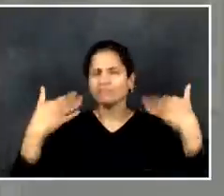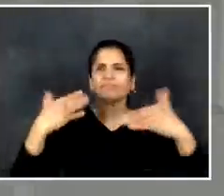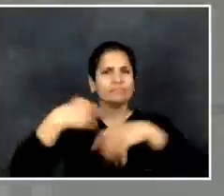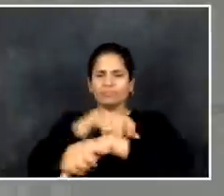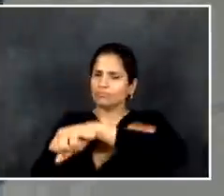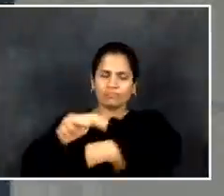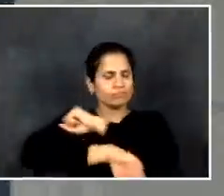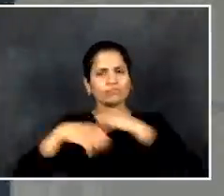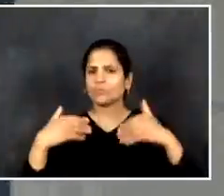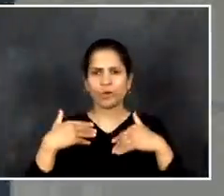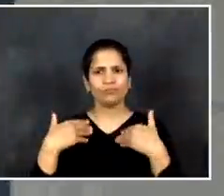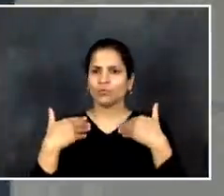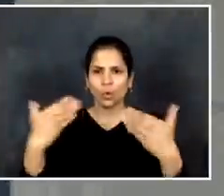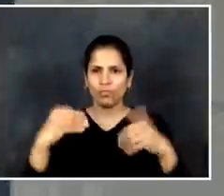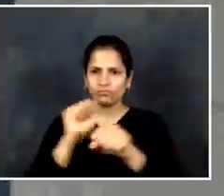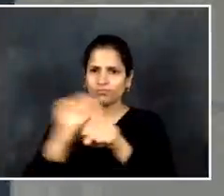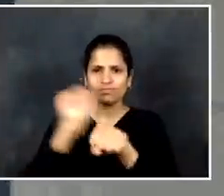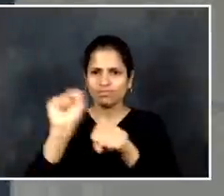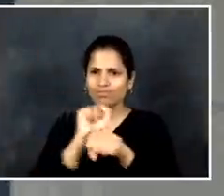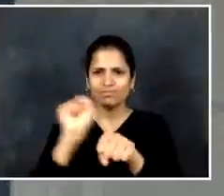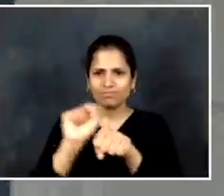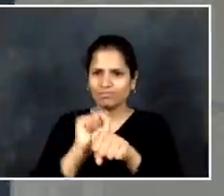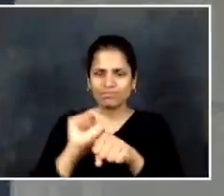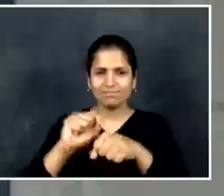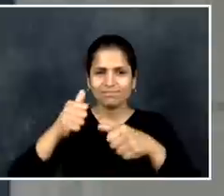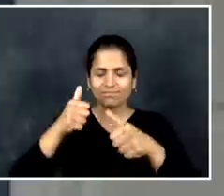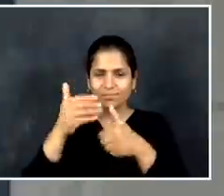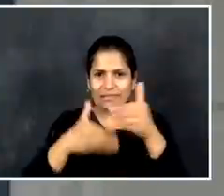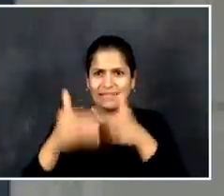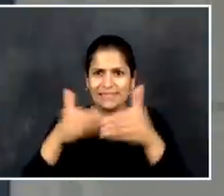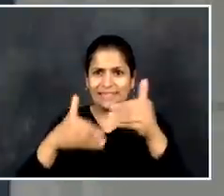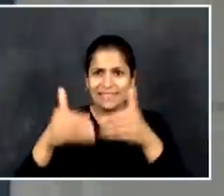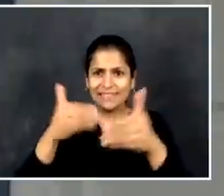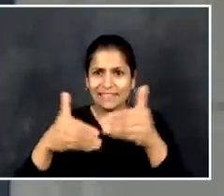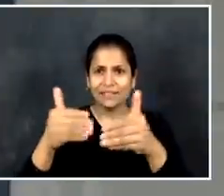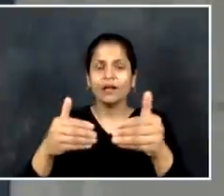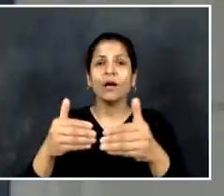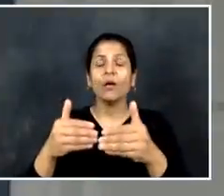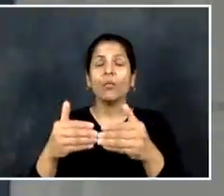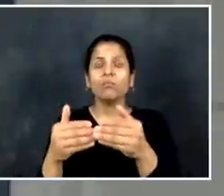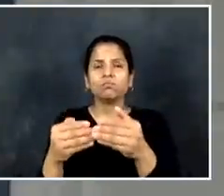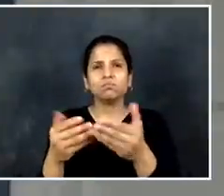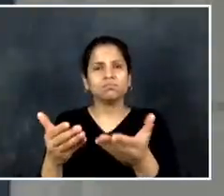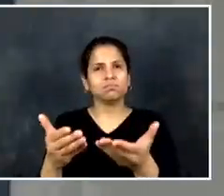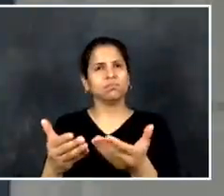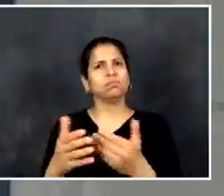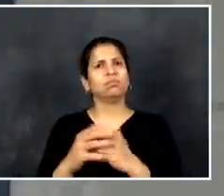bag. That's an existing process in the clinical care stack. And